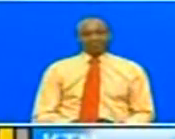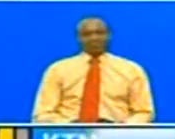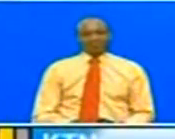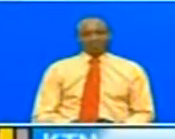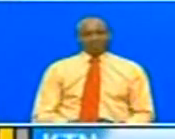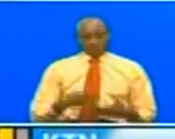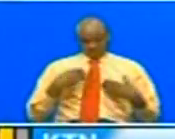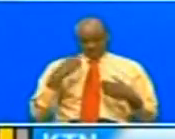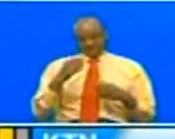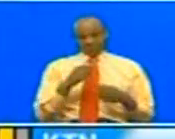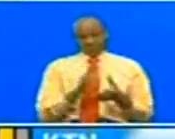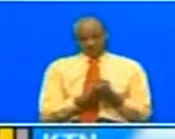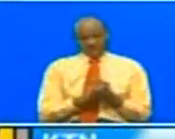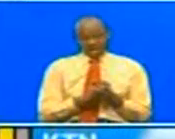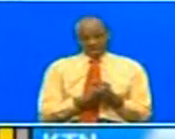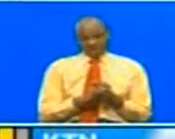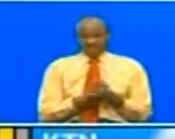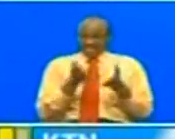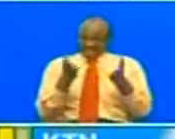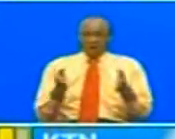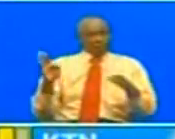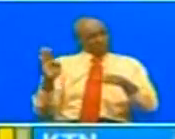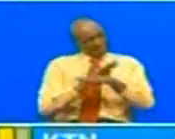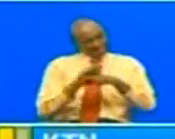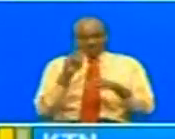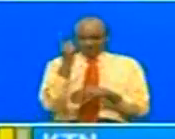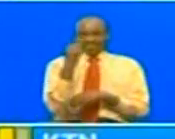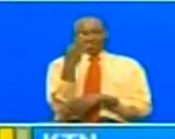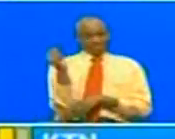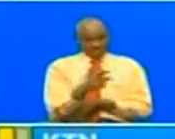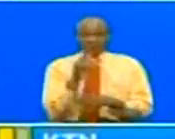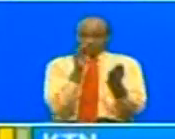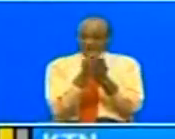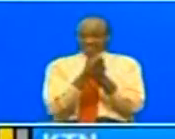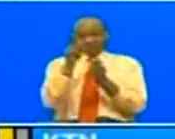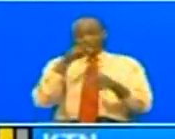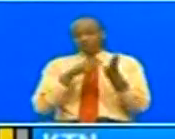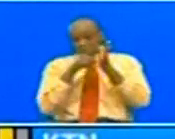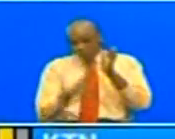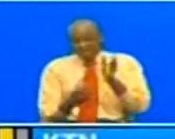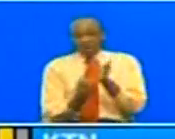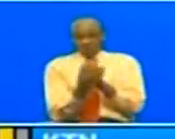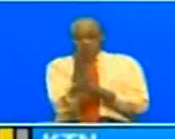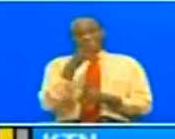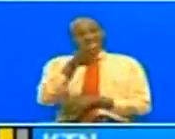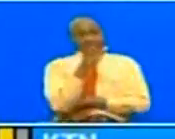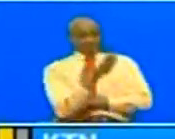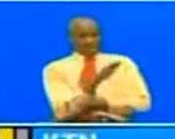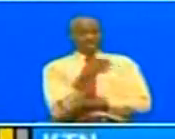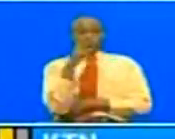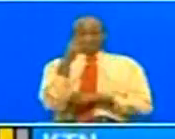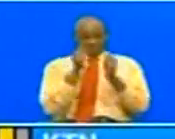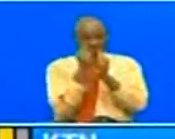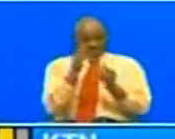We're down on our interest in our foreign exchange income. It's been a busy first quarter for banks, with results indicating growth in the sector in